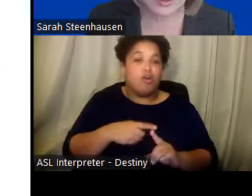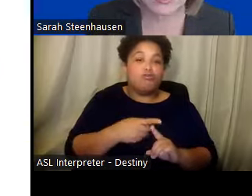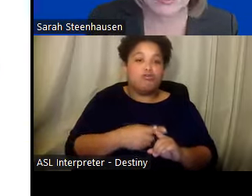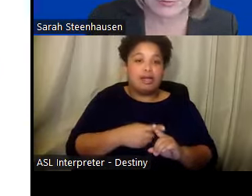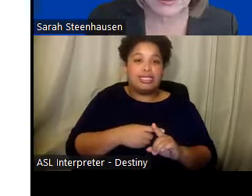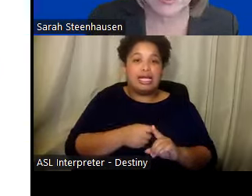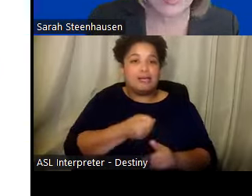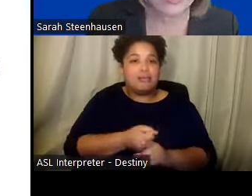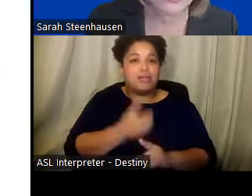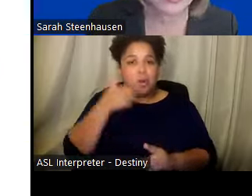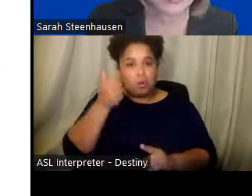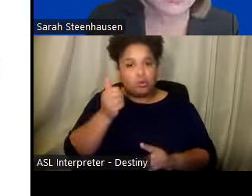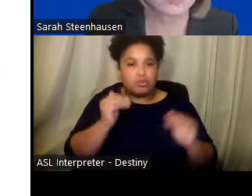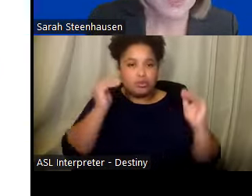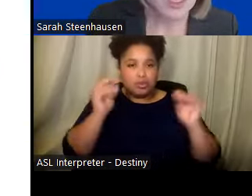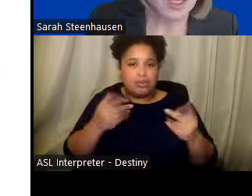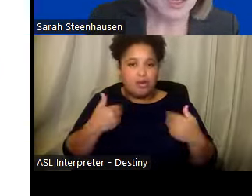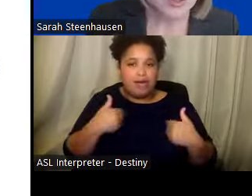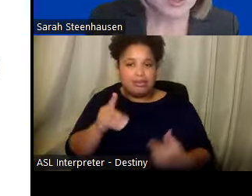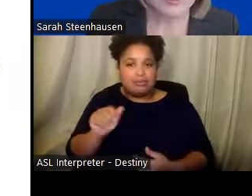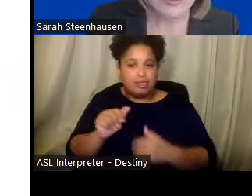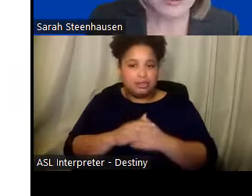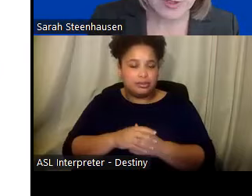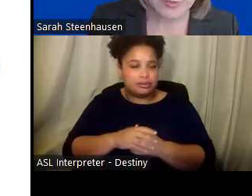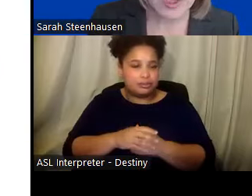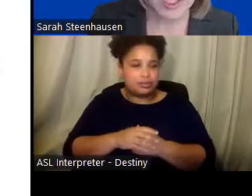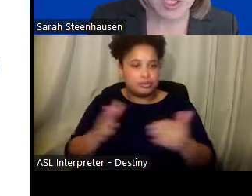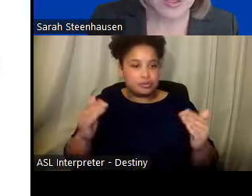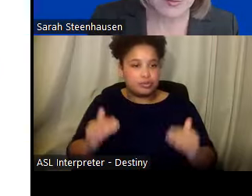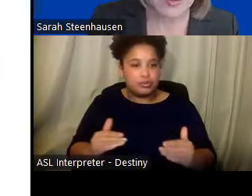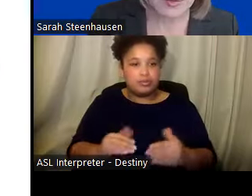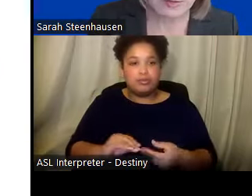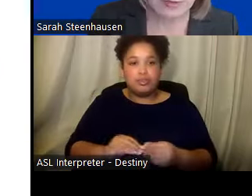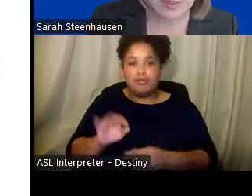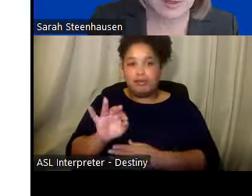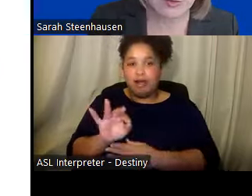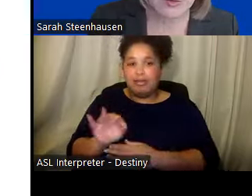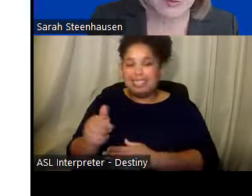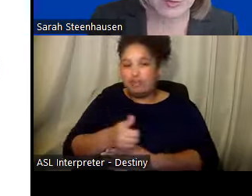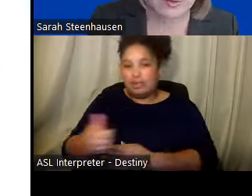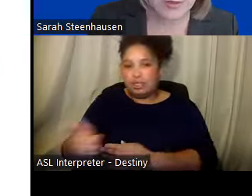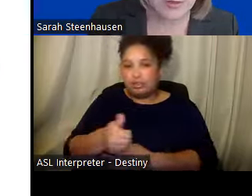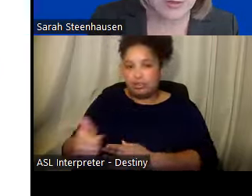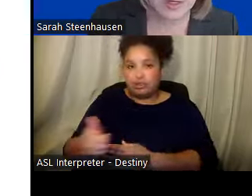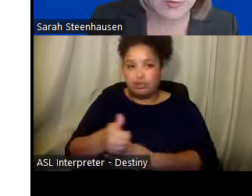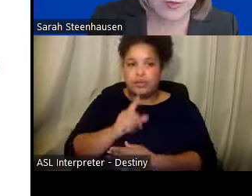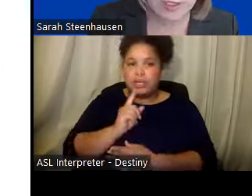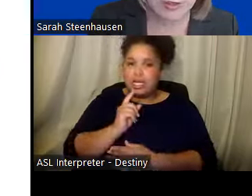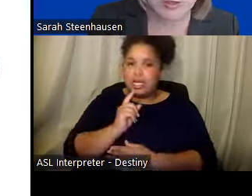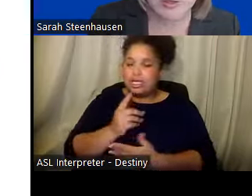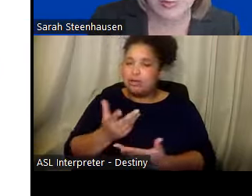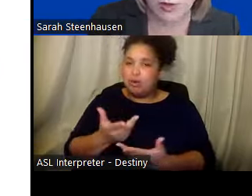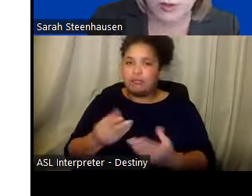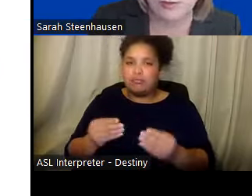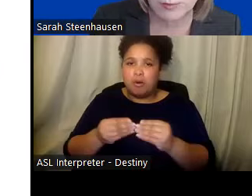older adults and people with disabilities. The area of transportation, we're really excited to double down on our efforts here